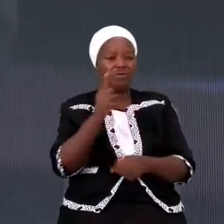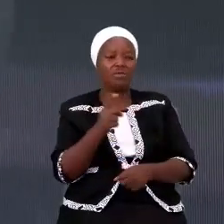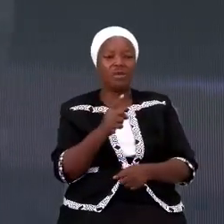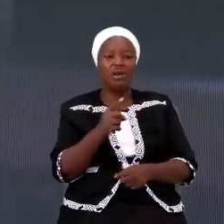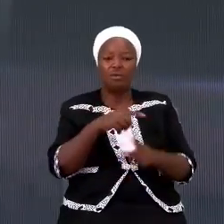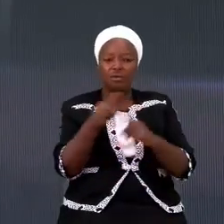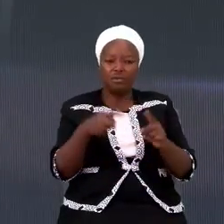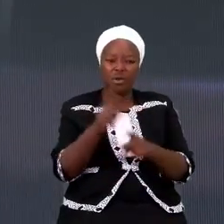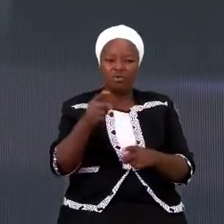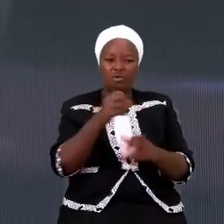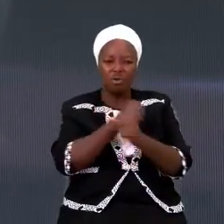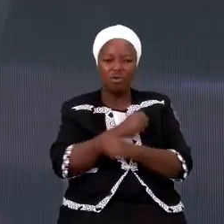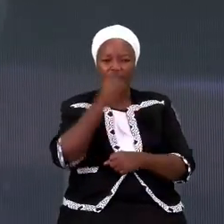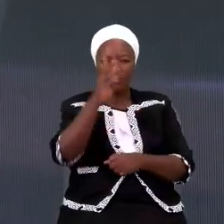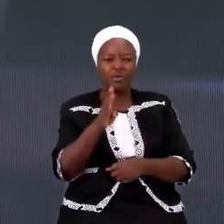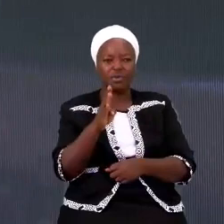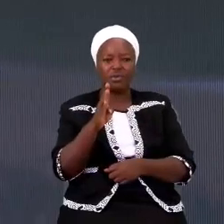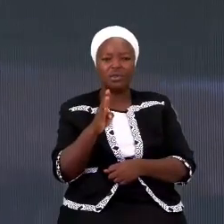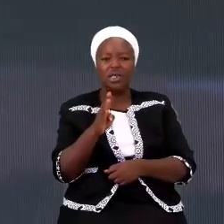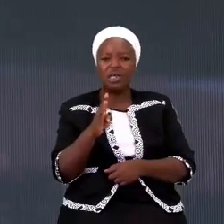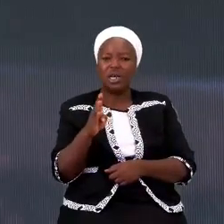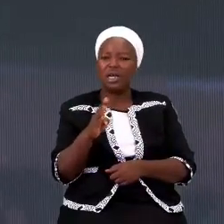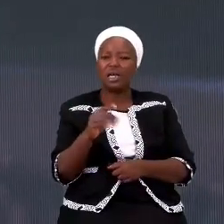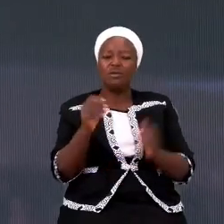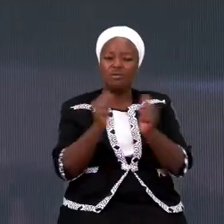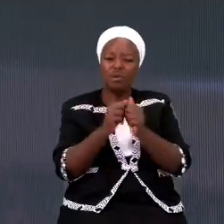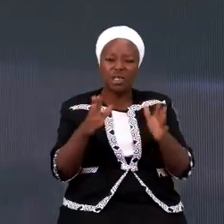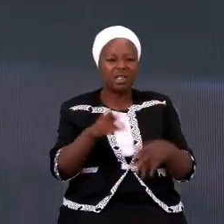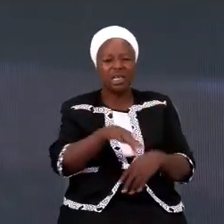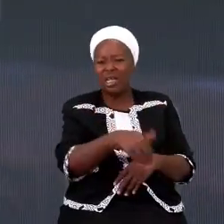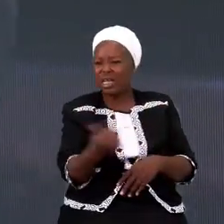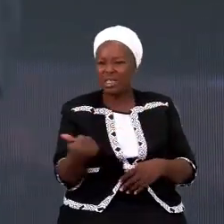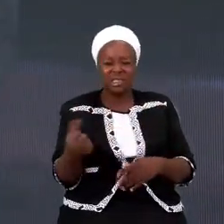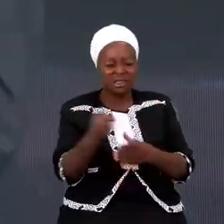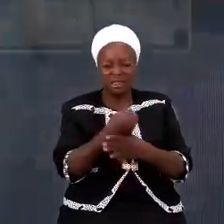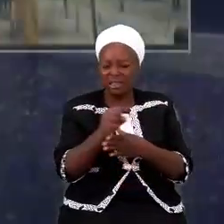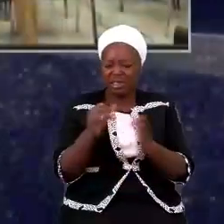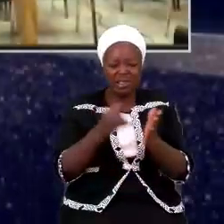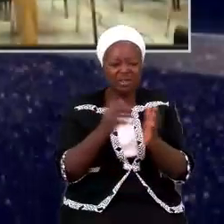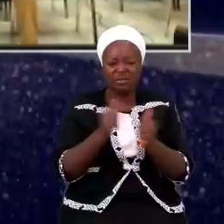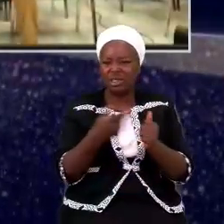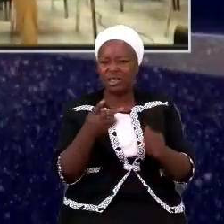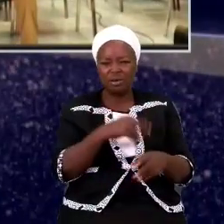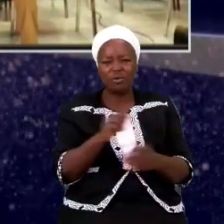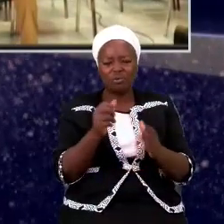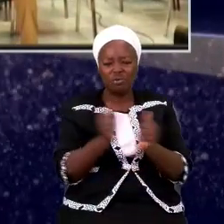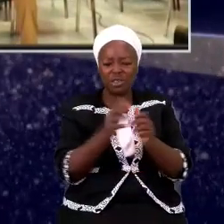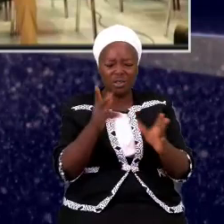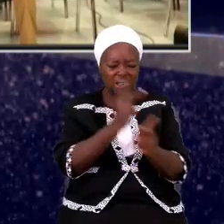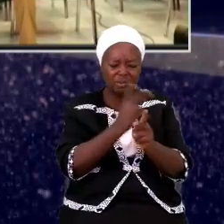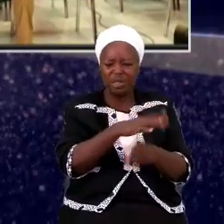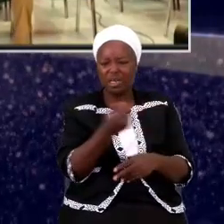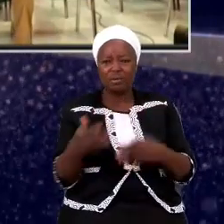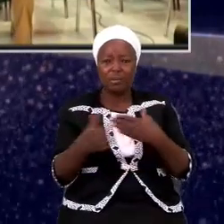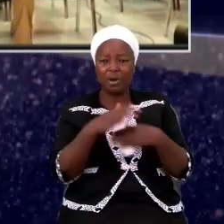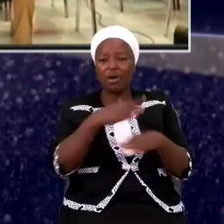your soul, all your mind, all your being, all your skill, all your ability, and in all your activities,